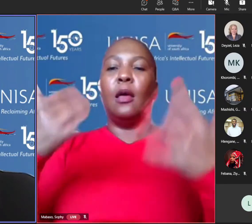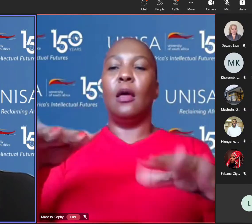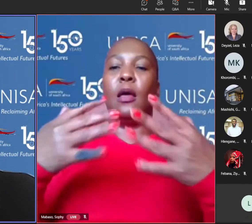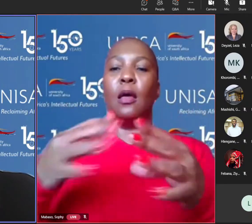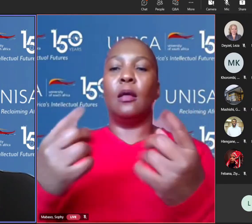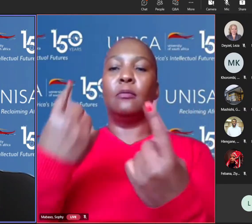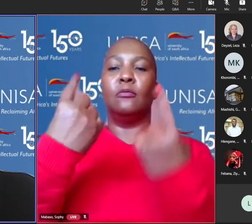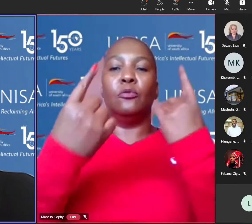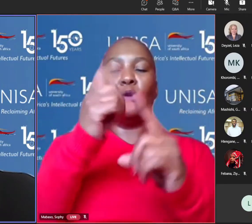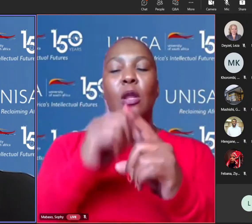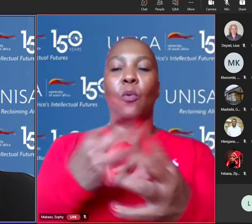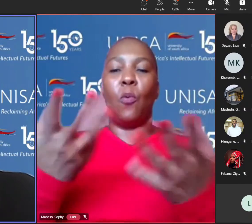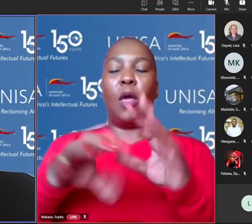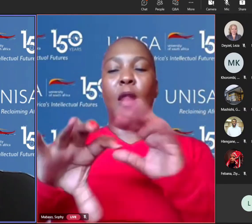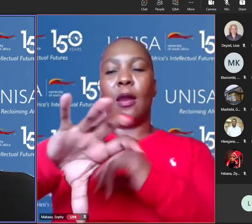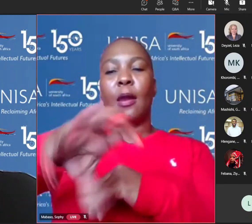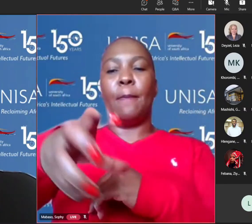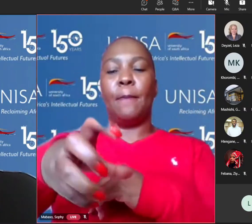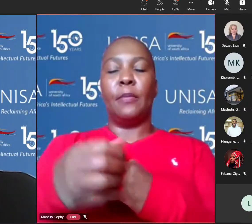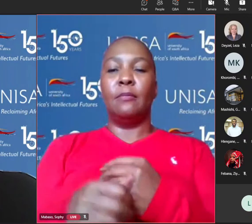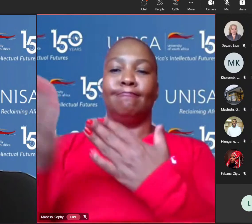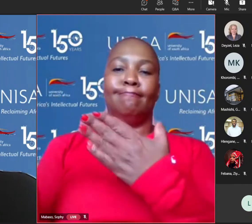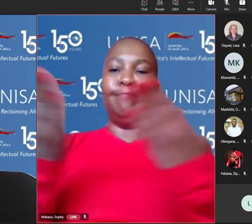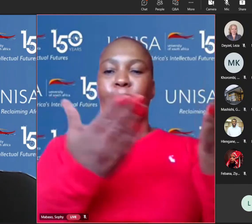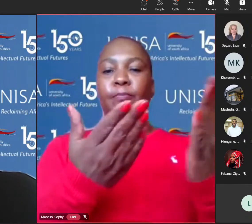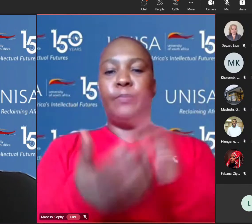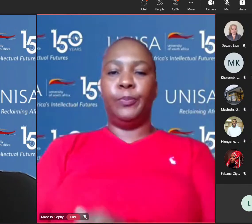campus. So over to you, Ngonile.